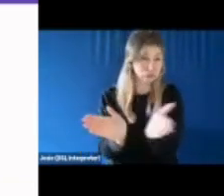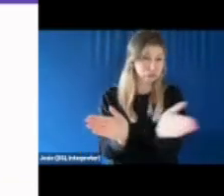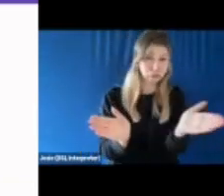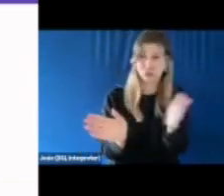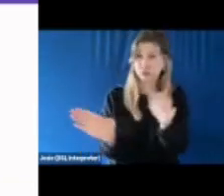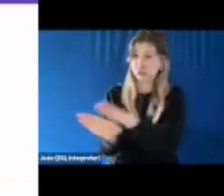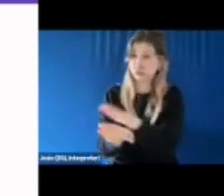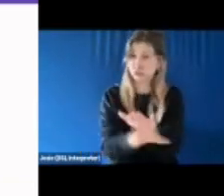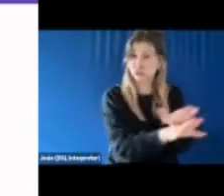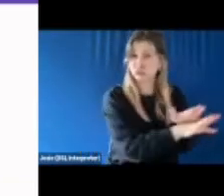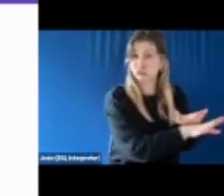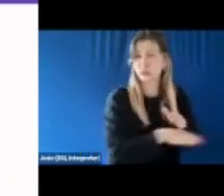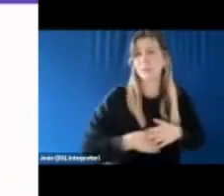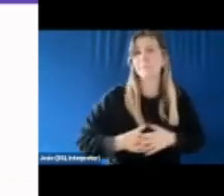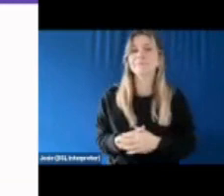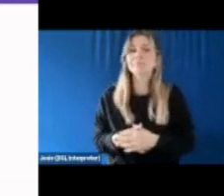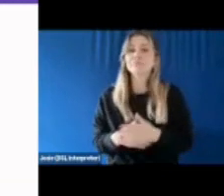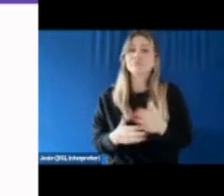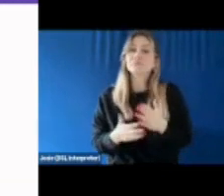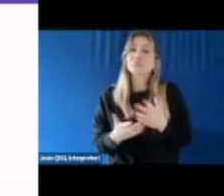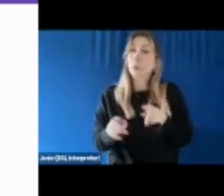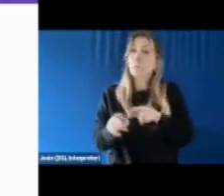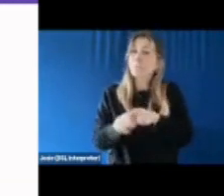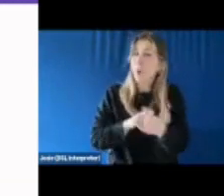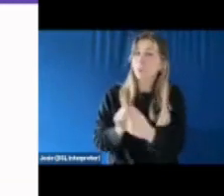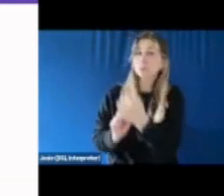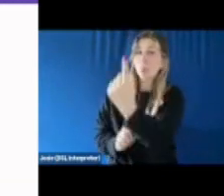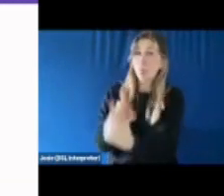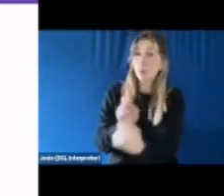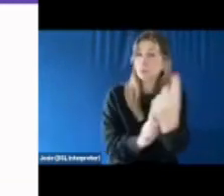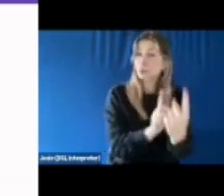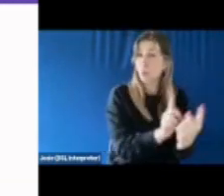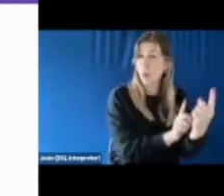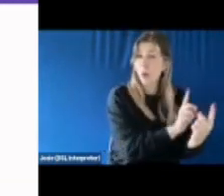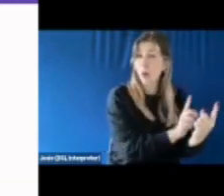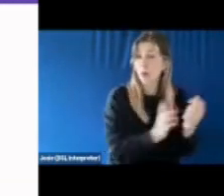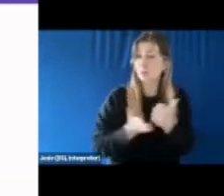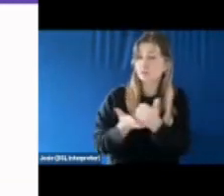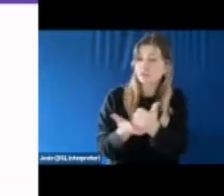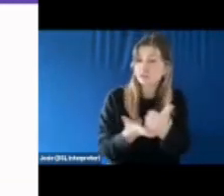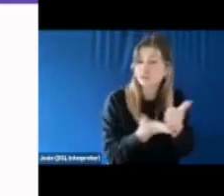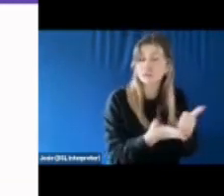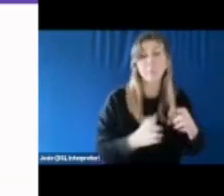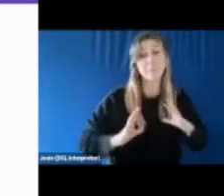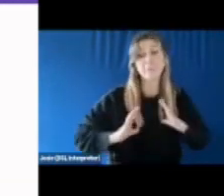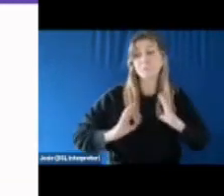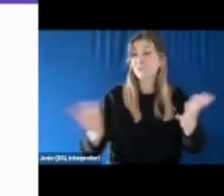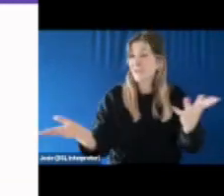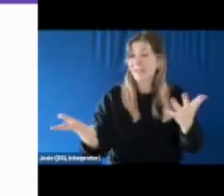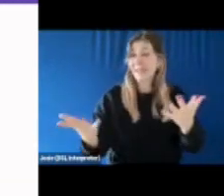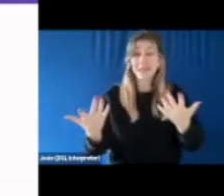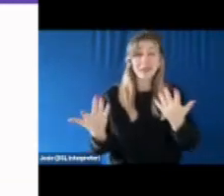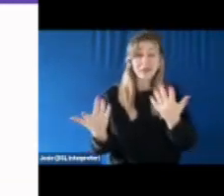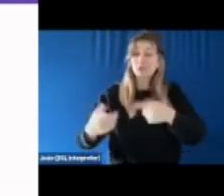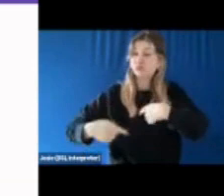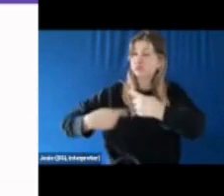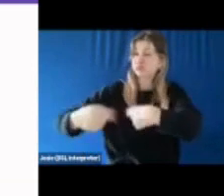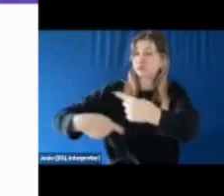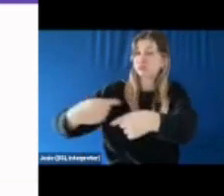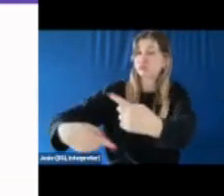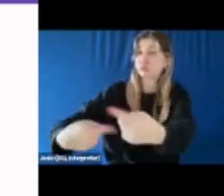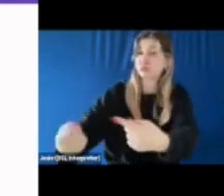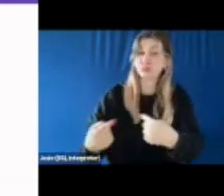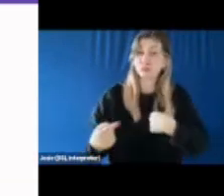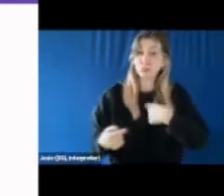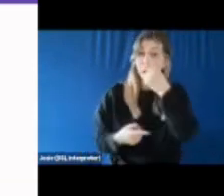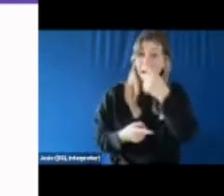We mainly do that with one-on-one support. It's completely free and unlimited, and I'll share some ways that you can get in touch with us at the end if that sounds like it